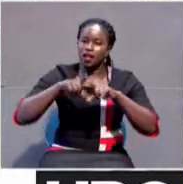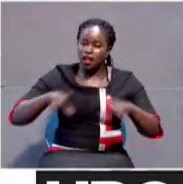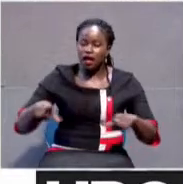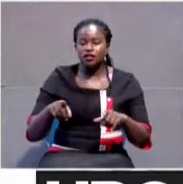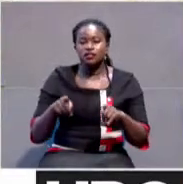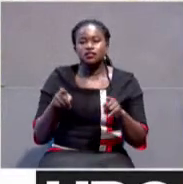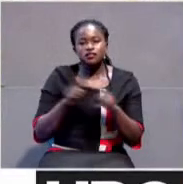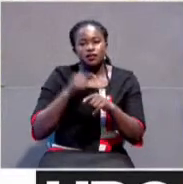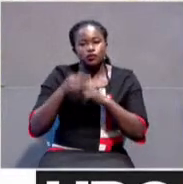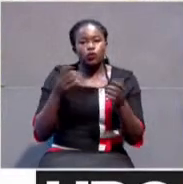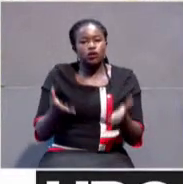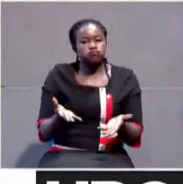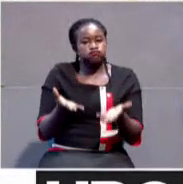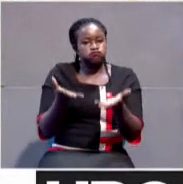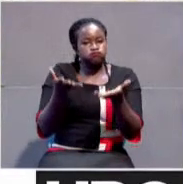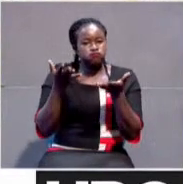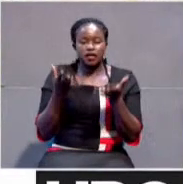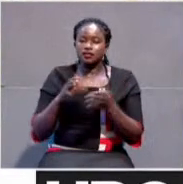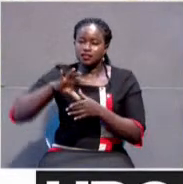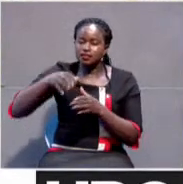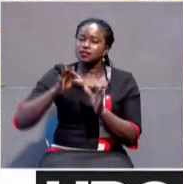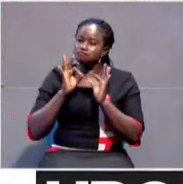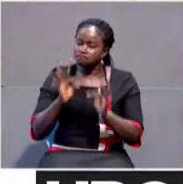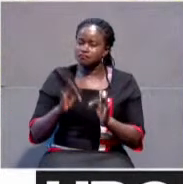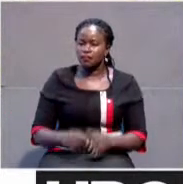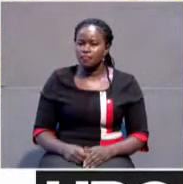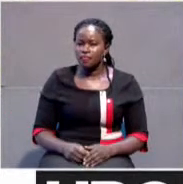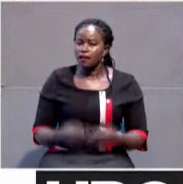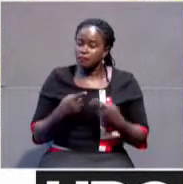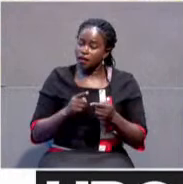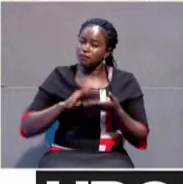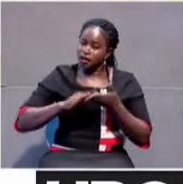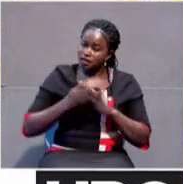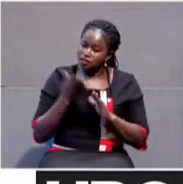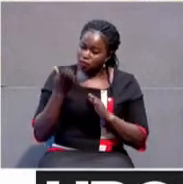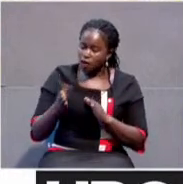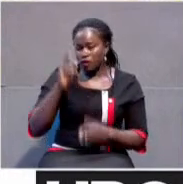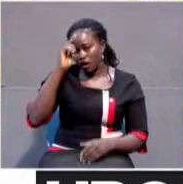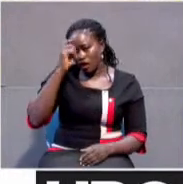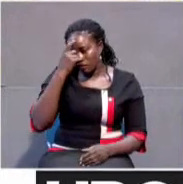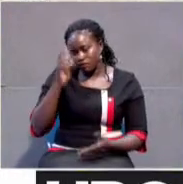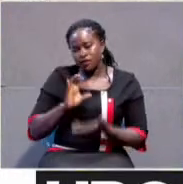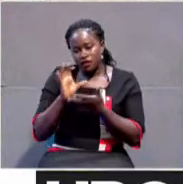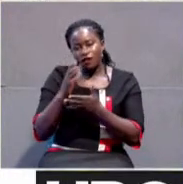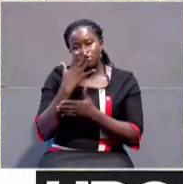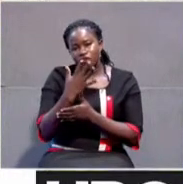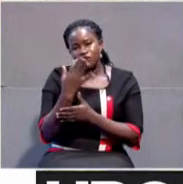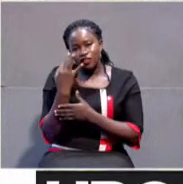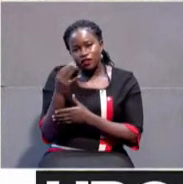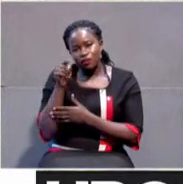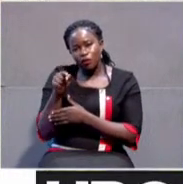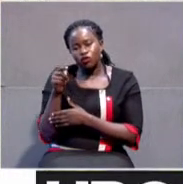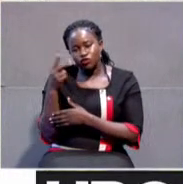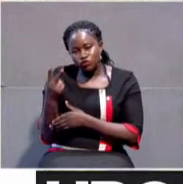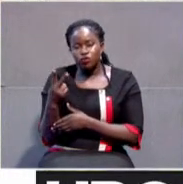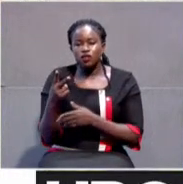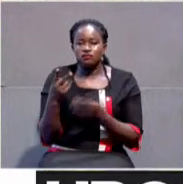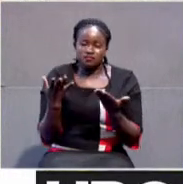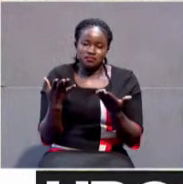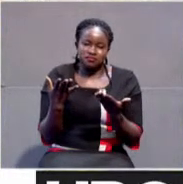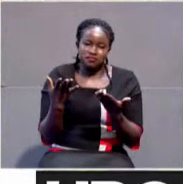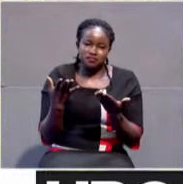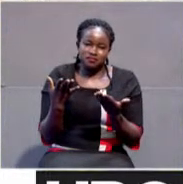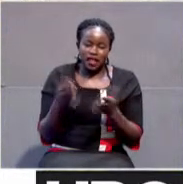an ultra-modern satellite city. With this partnership, government allocated 53.226 hectares of